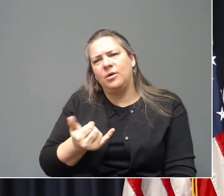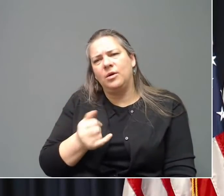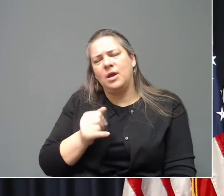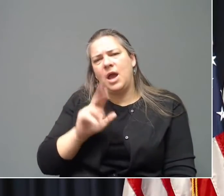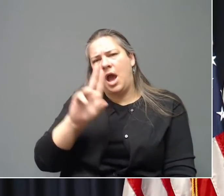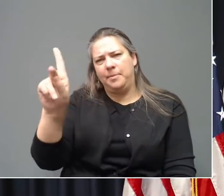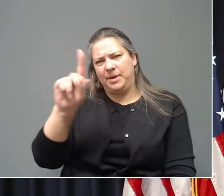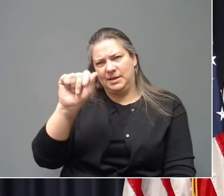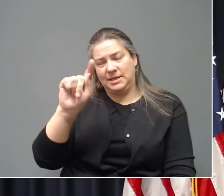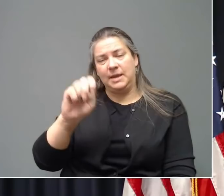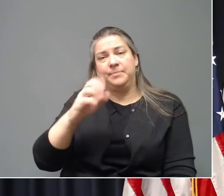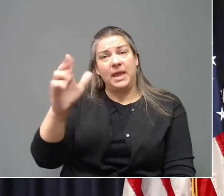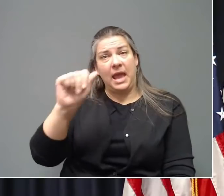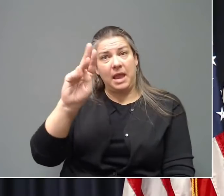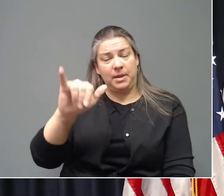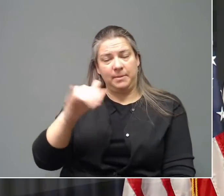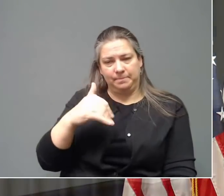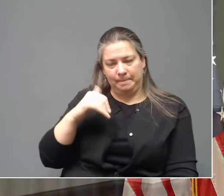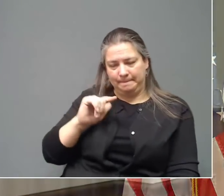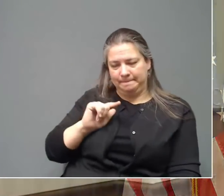Amy. Over to you, Amy.